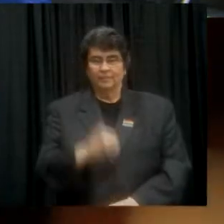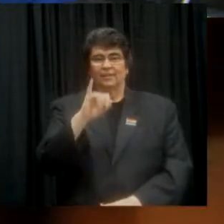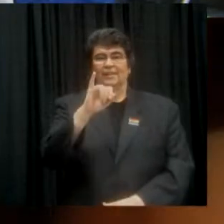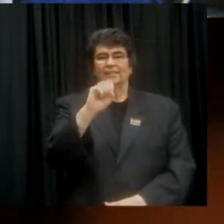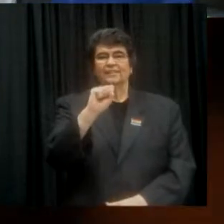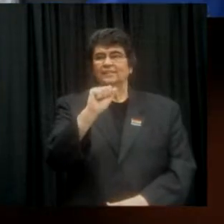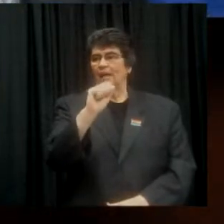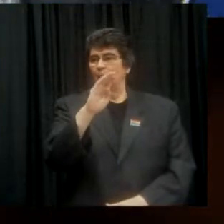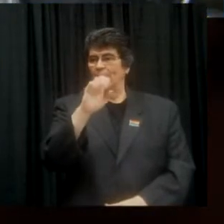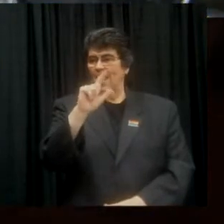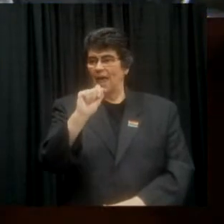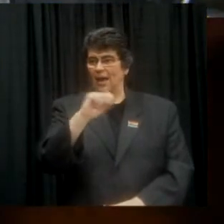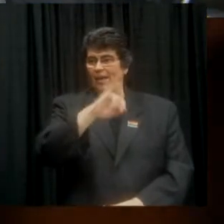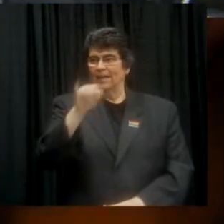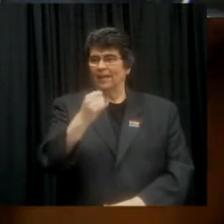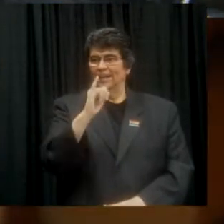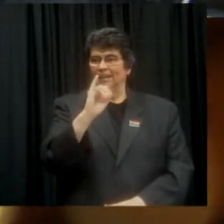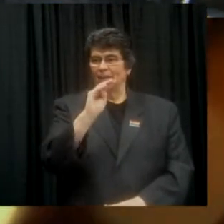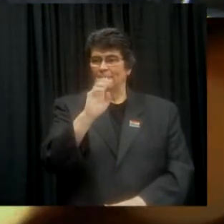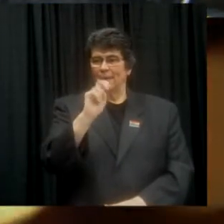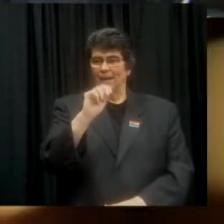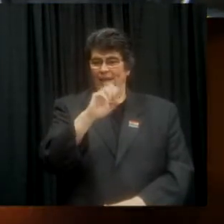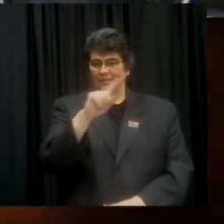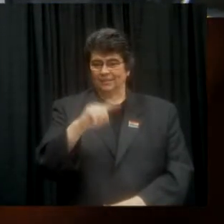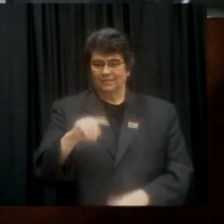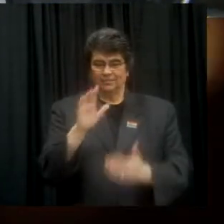Isabella A. Jimenez.